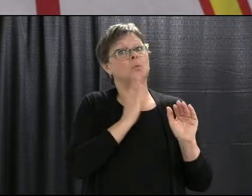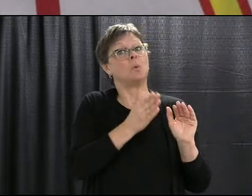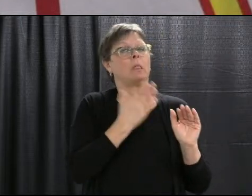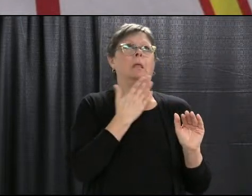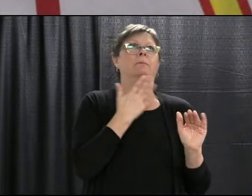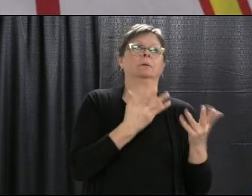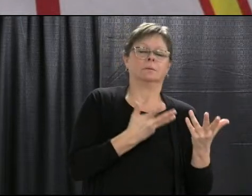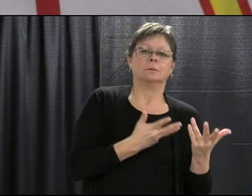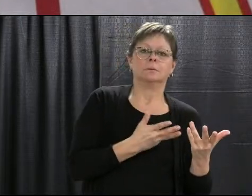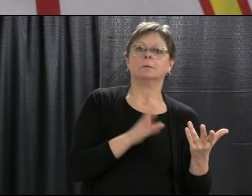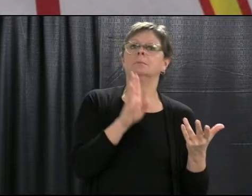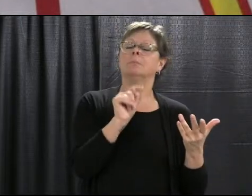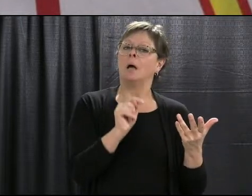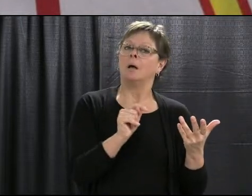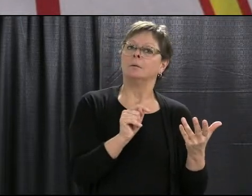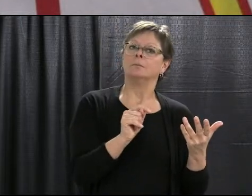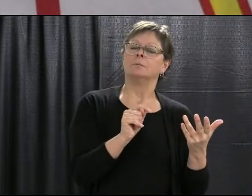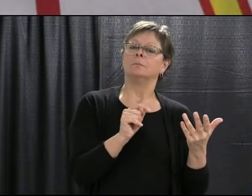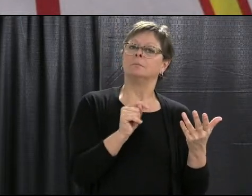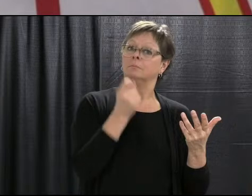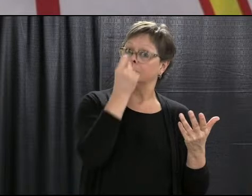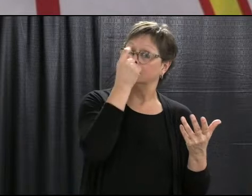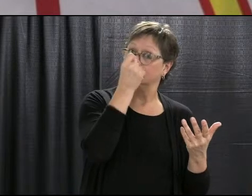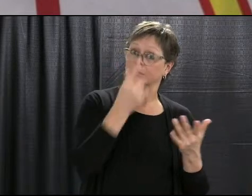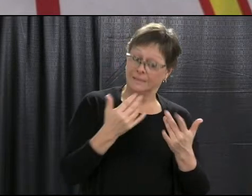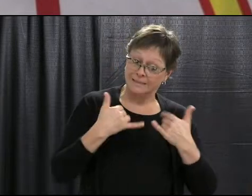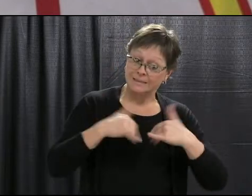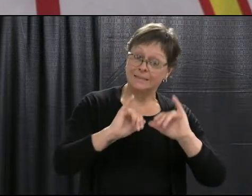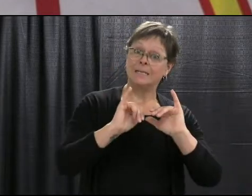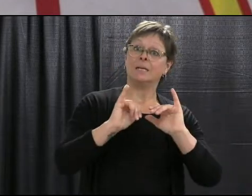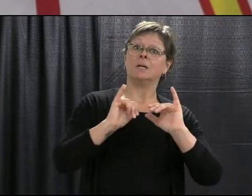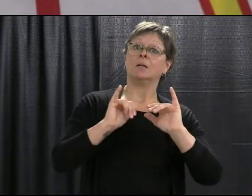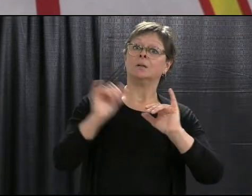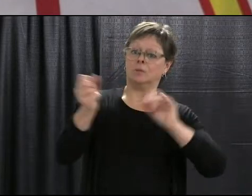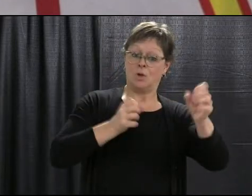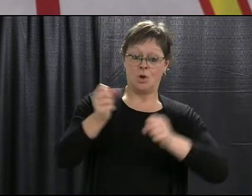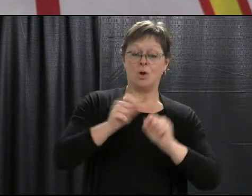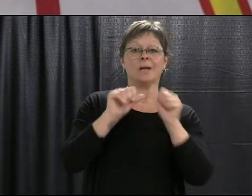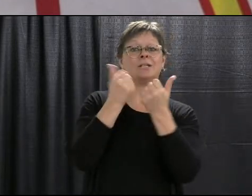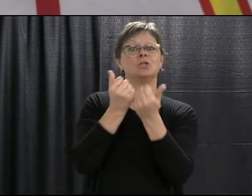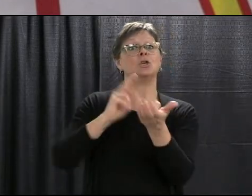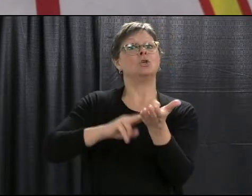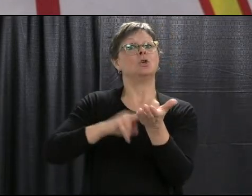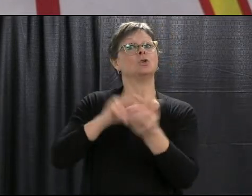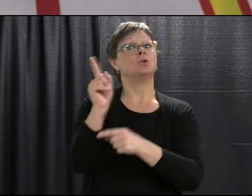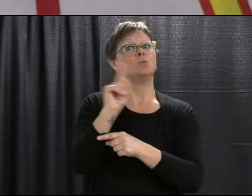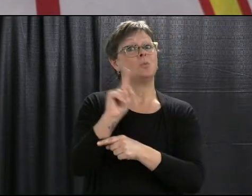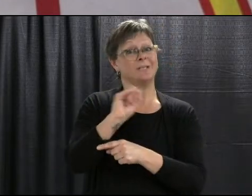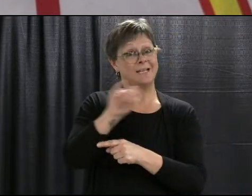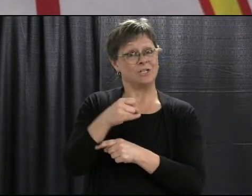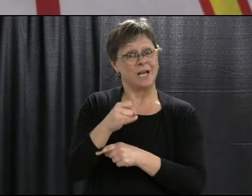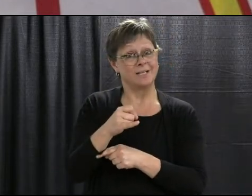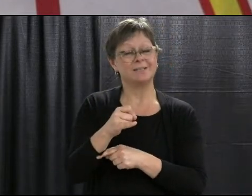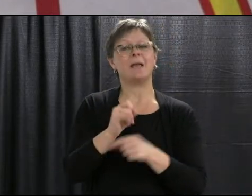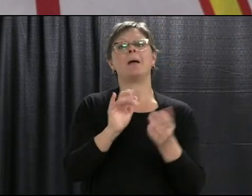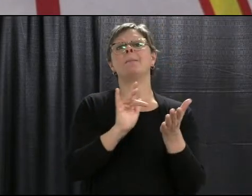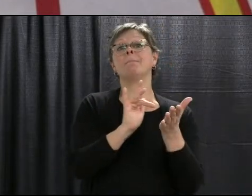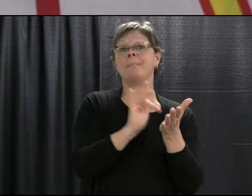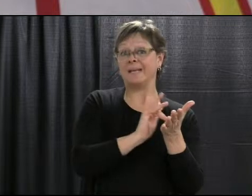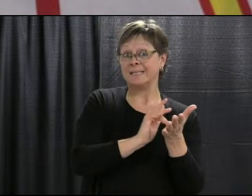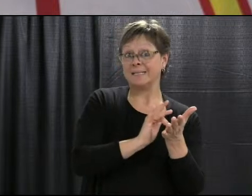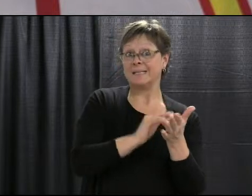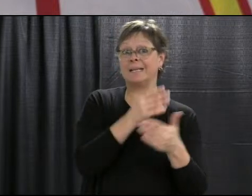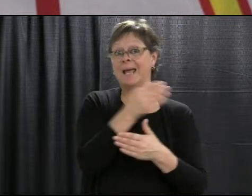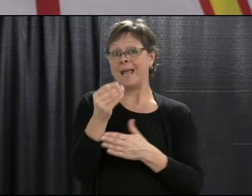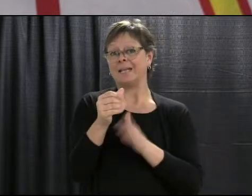But the two areas where we are still utilizing agency nursing in the metro region are medicine